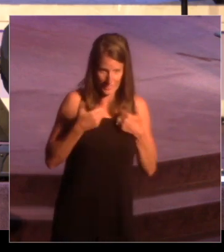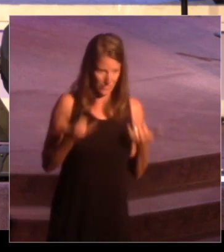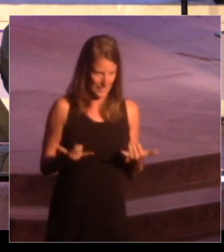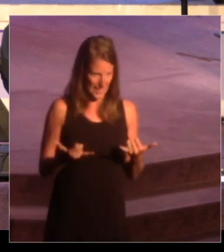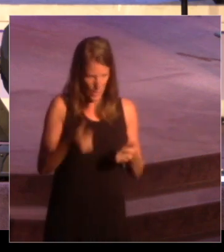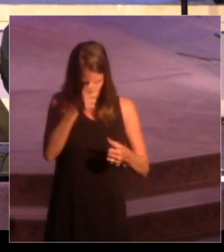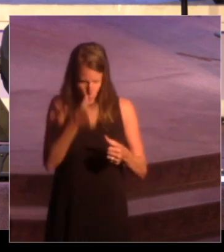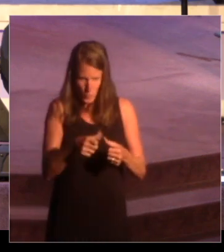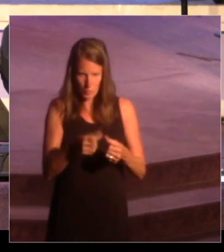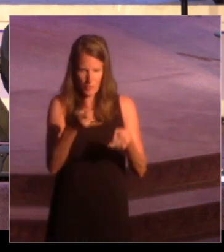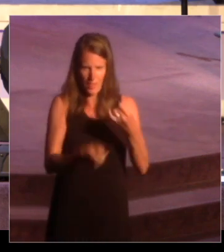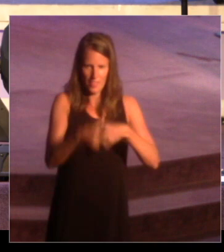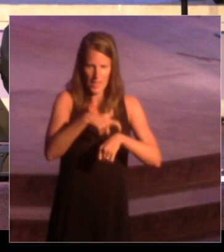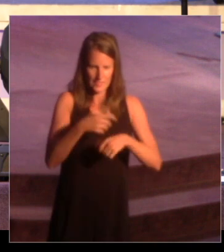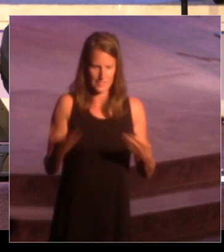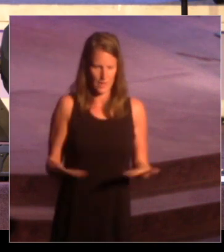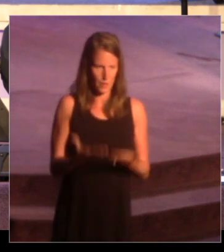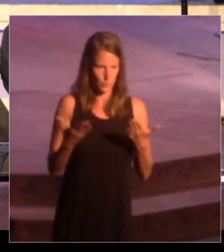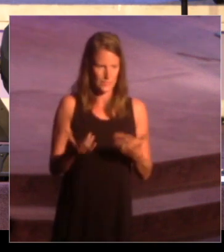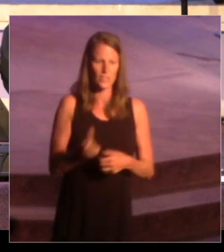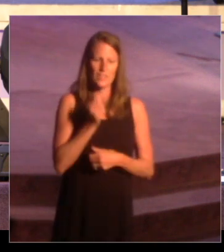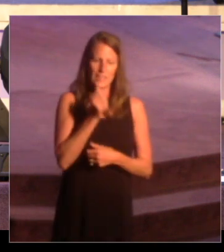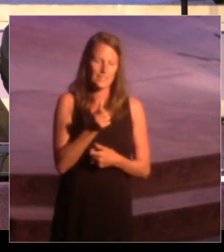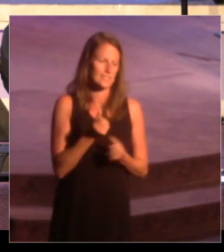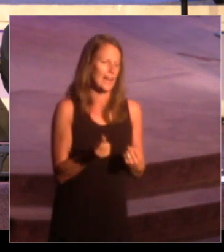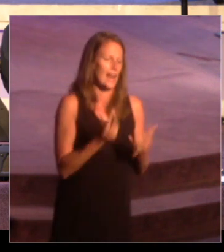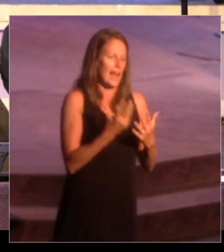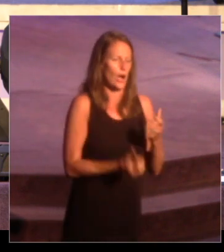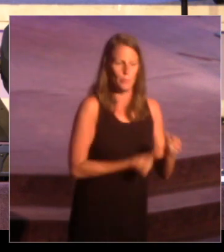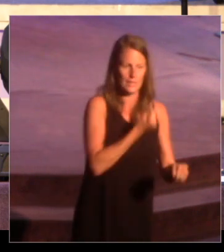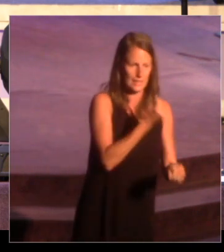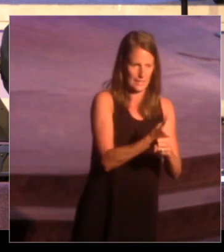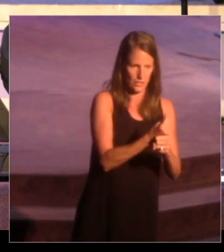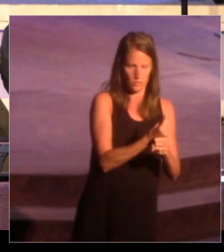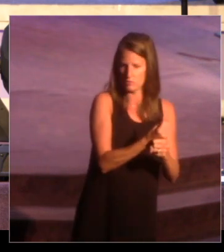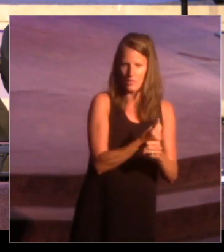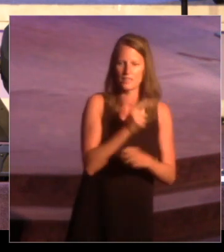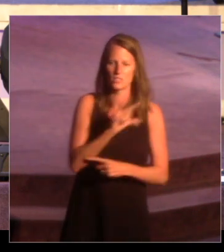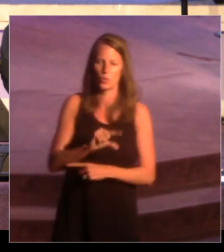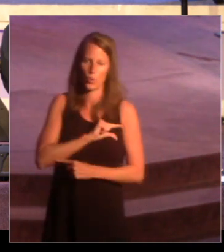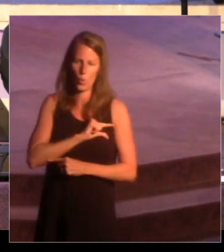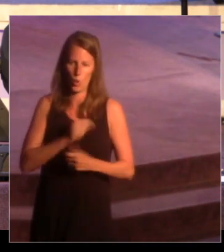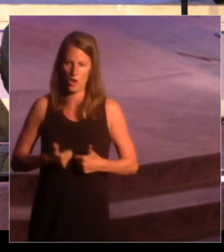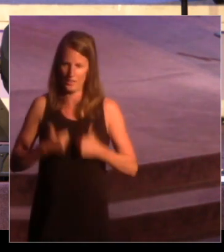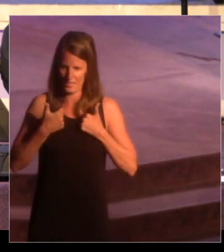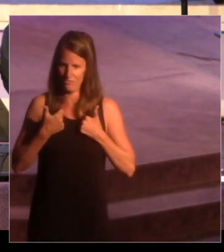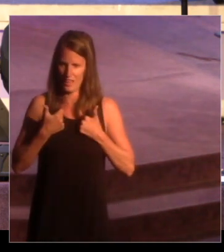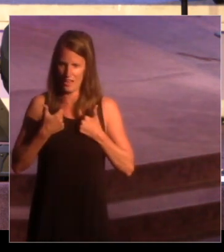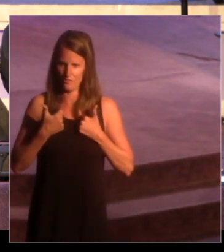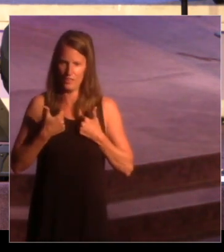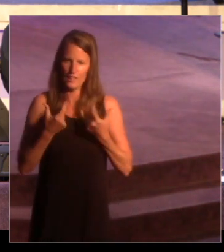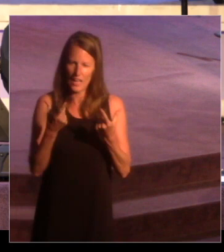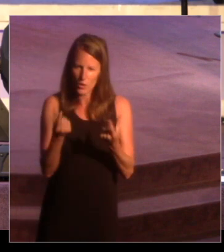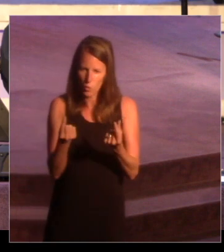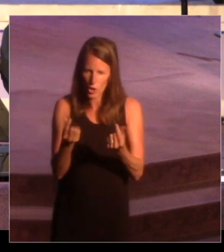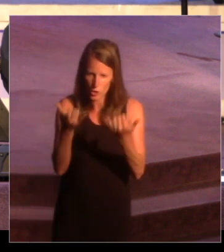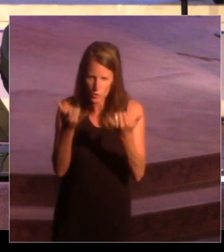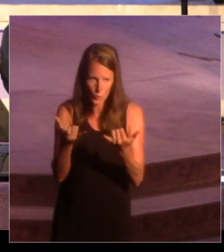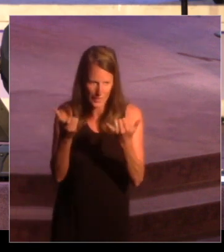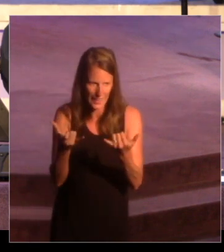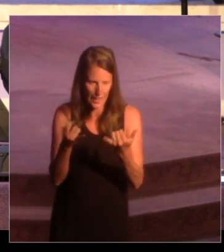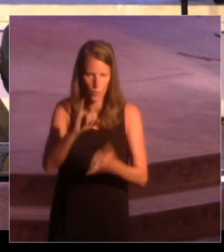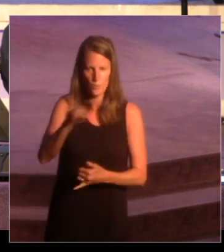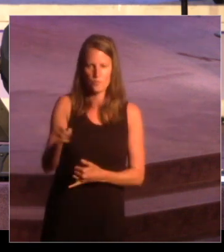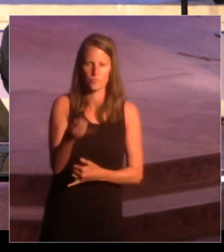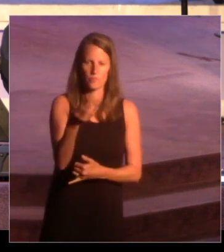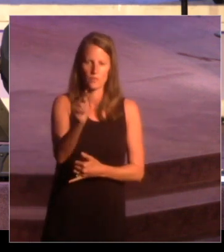said last time. Eternal life is less about a quantity of life, and it's more about a quality of life lived in the presence of God. It's